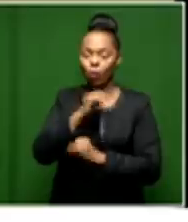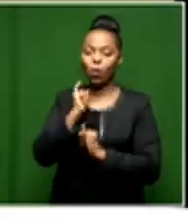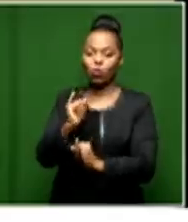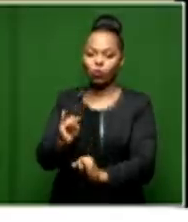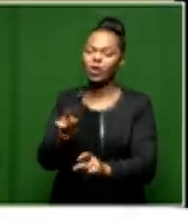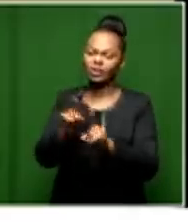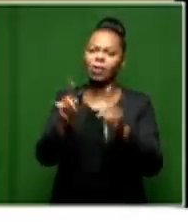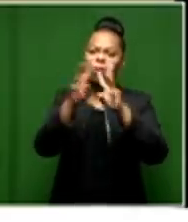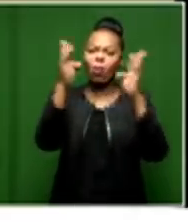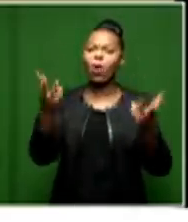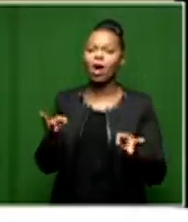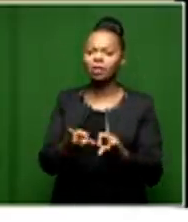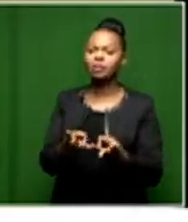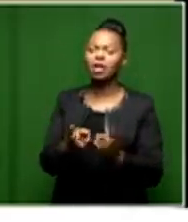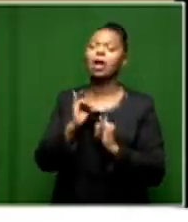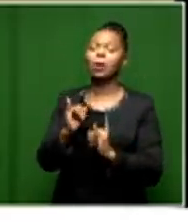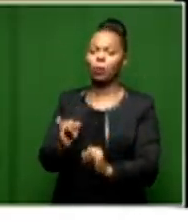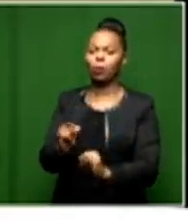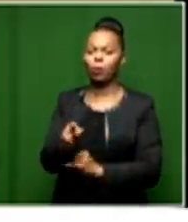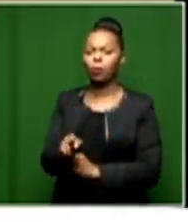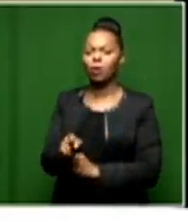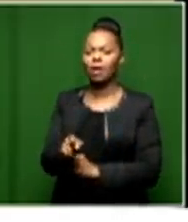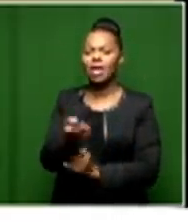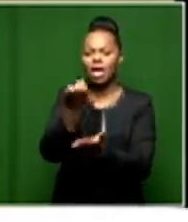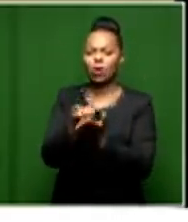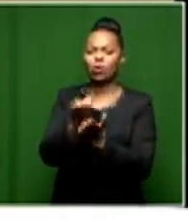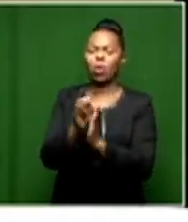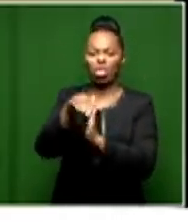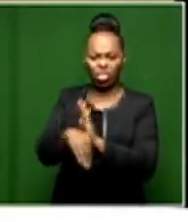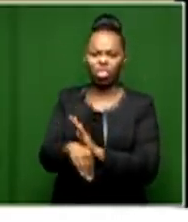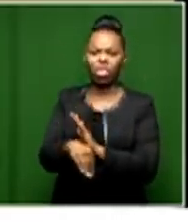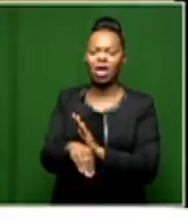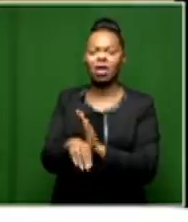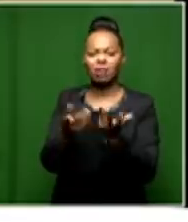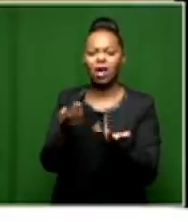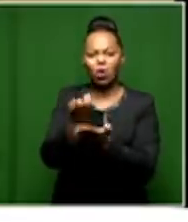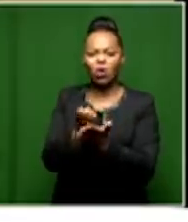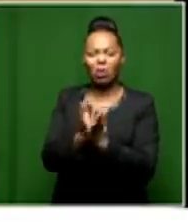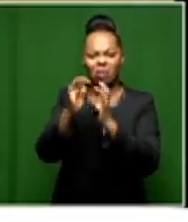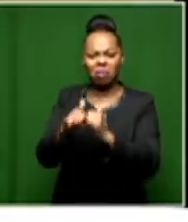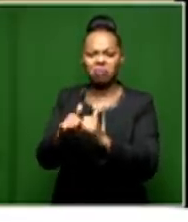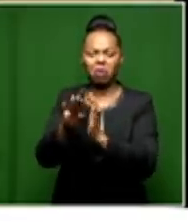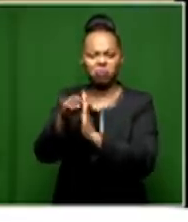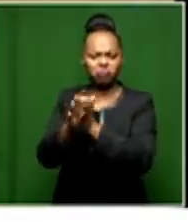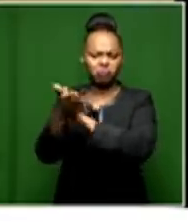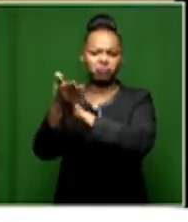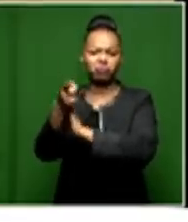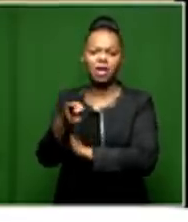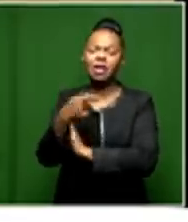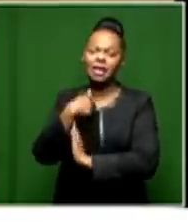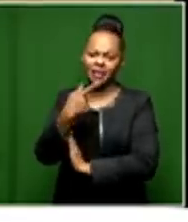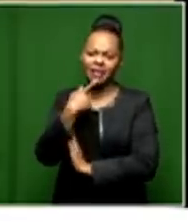world because of what's going on. So we all have suffered economic hardship, and I feel terribly sorry for the people who do,